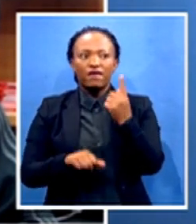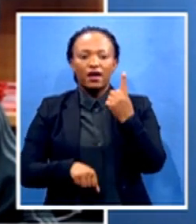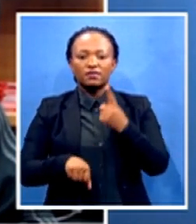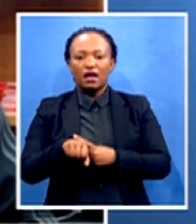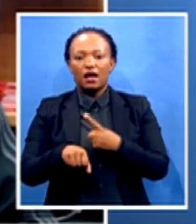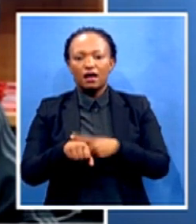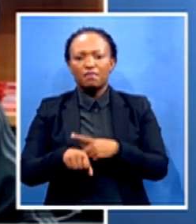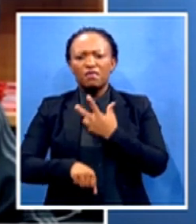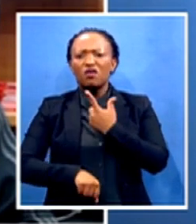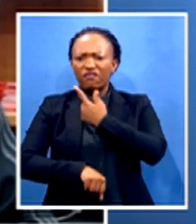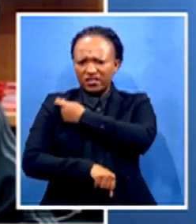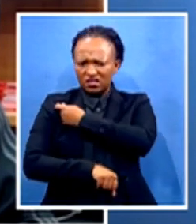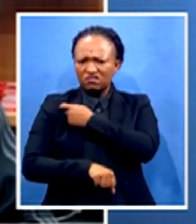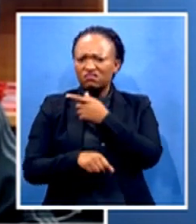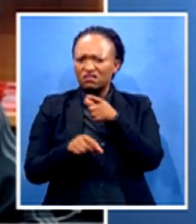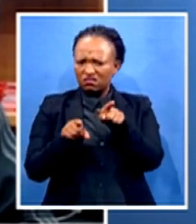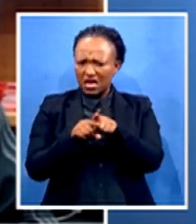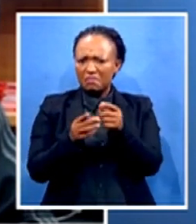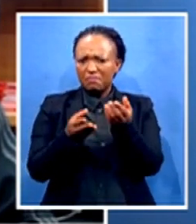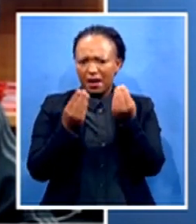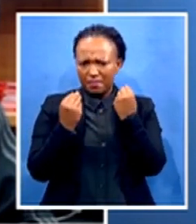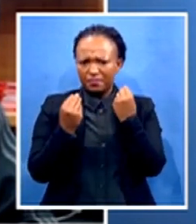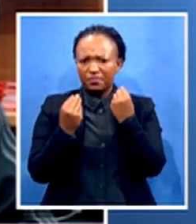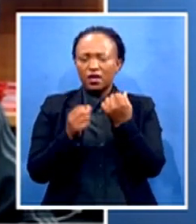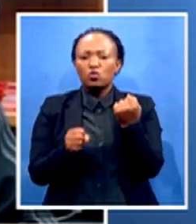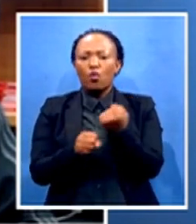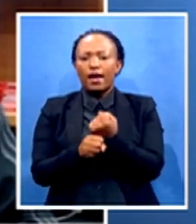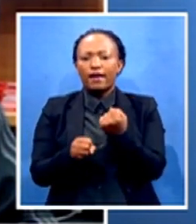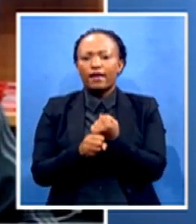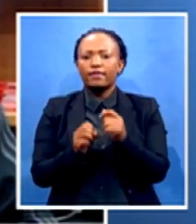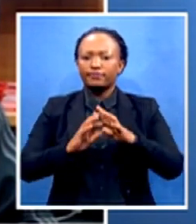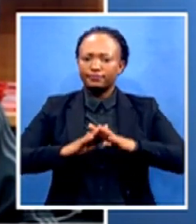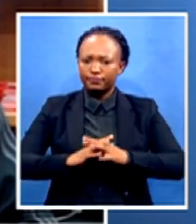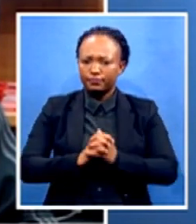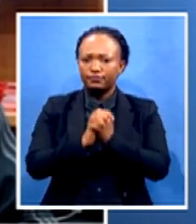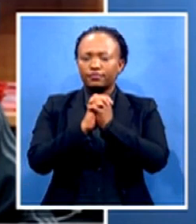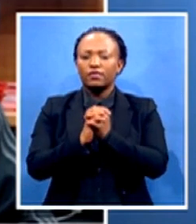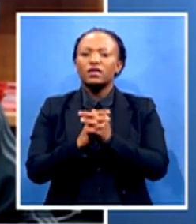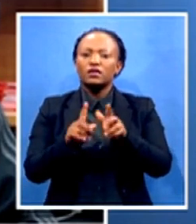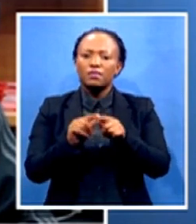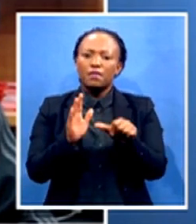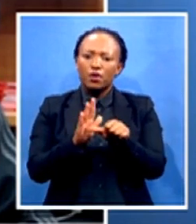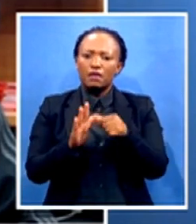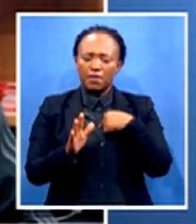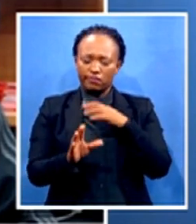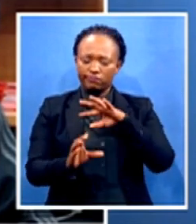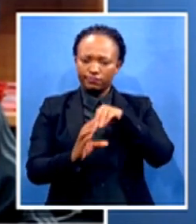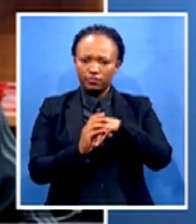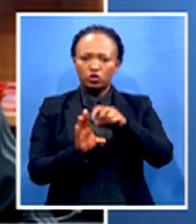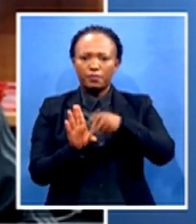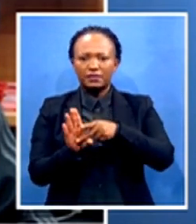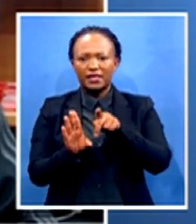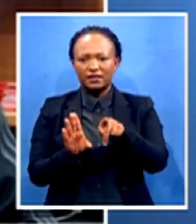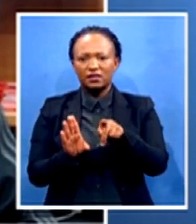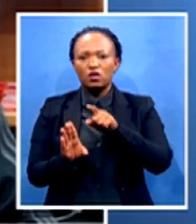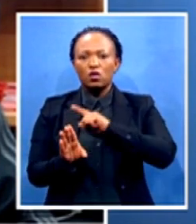calling upon us to work as a collective. So that's very important that I must participate to make sure that the voice that